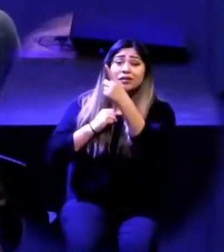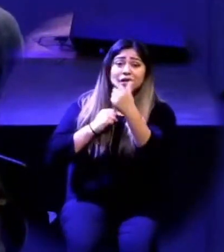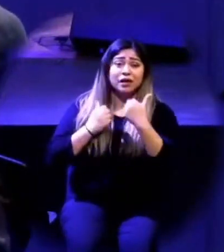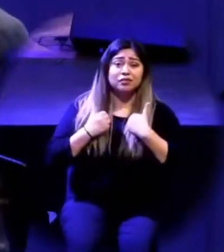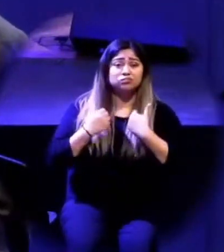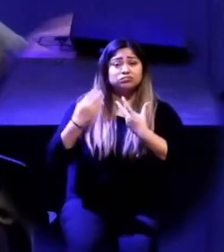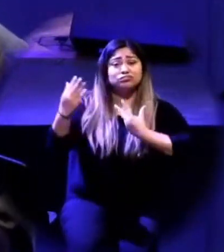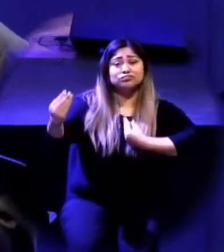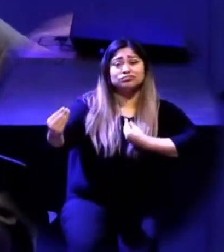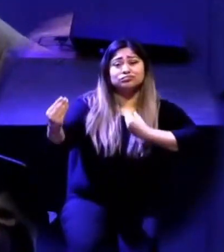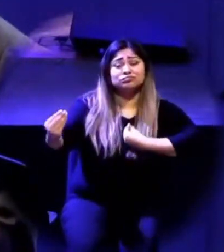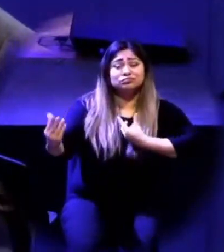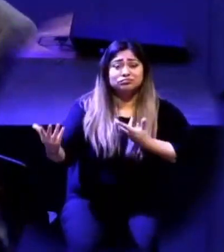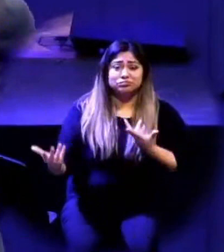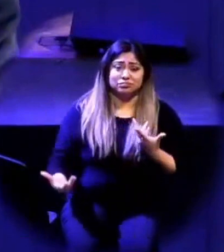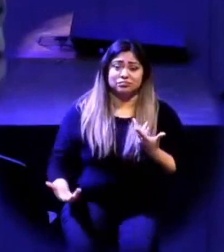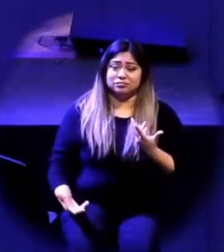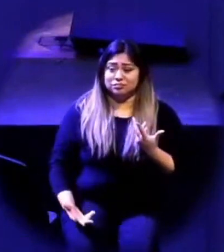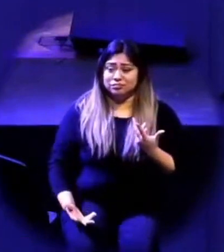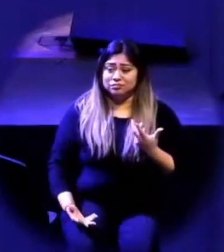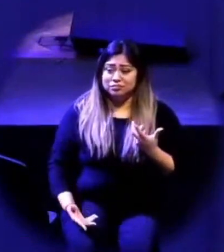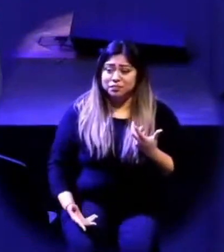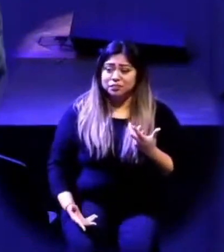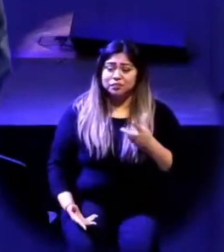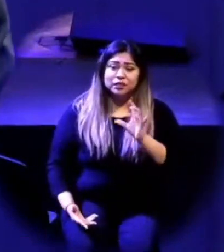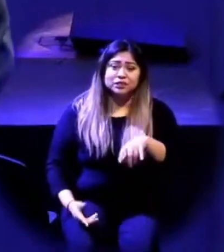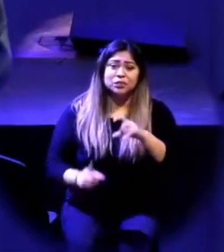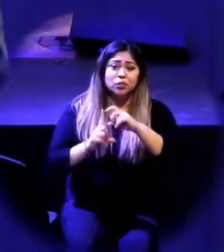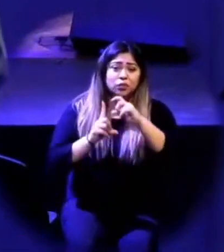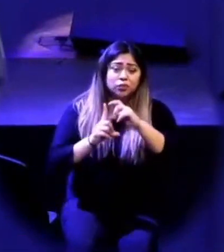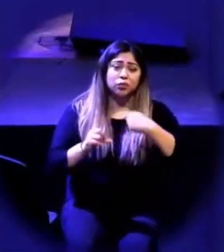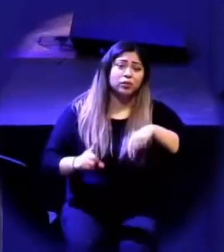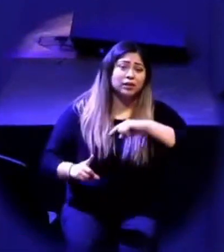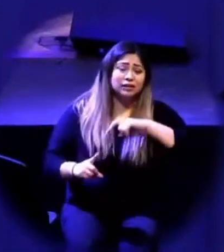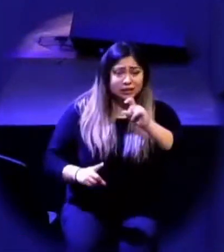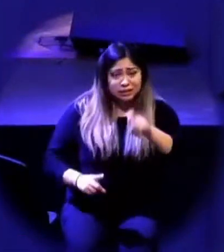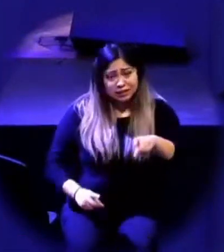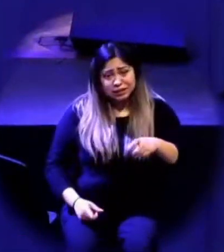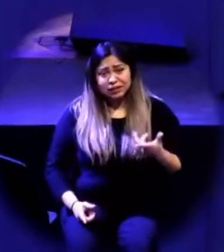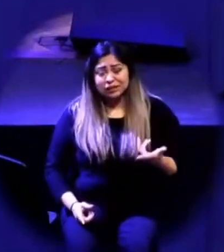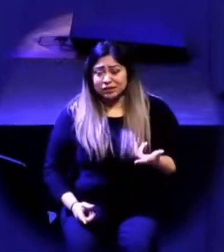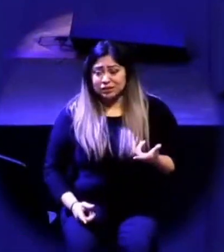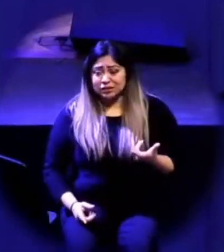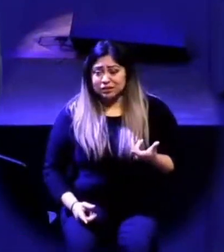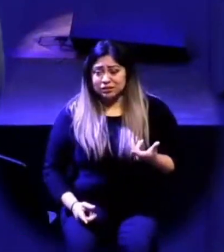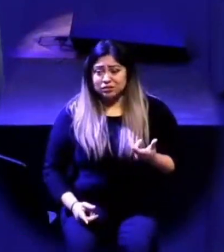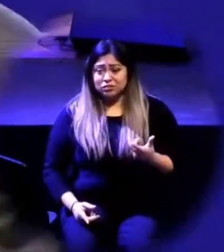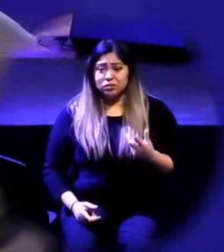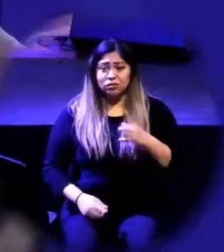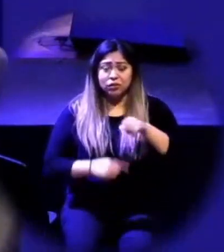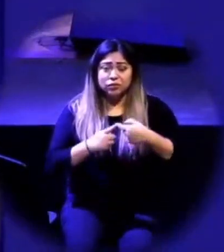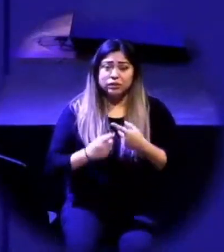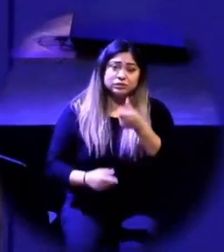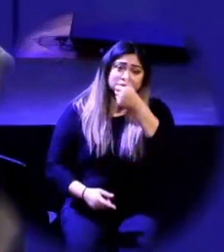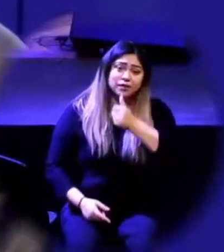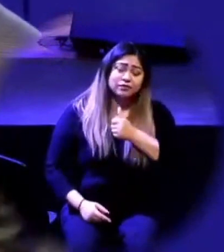us. This is a word we need, a word of grace from God in times of suffering, because when we suffer, it is true that often